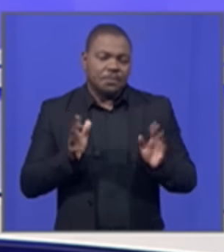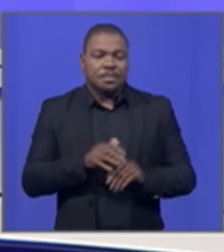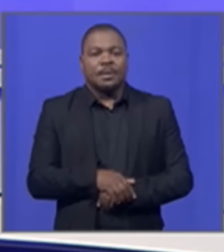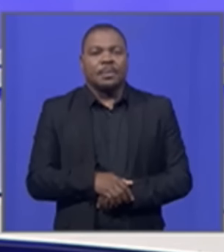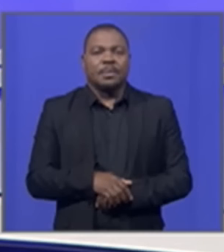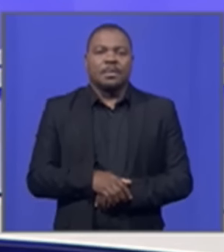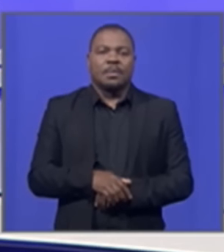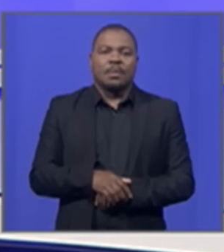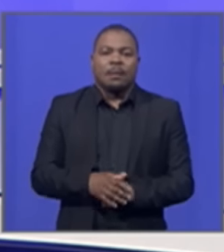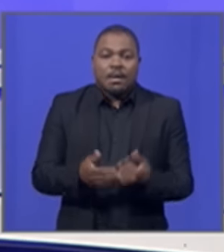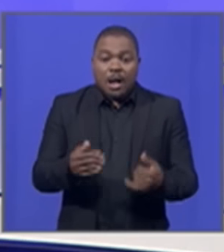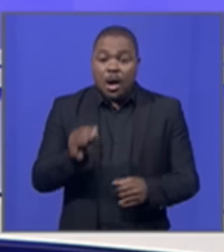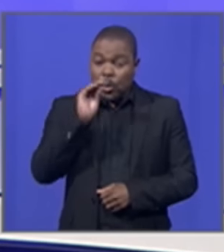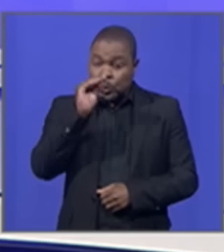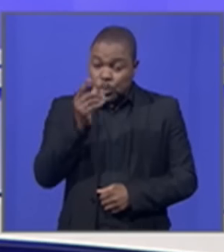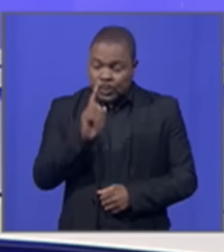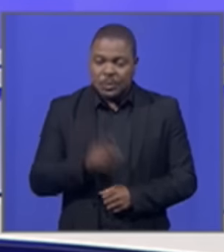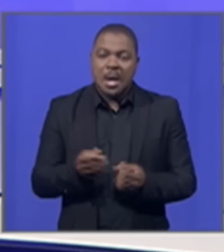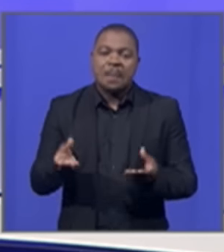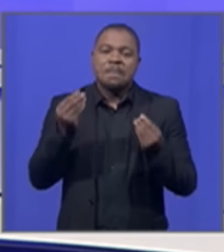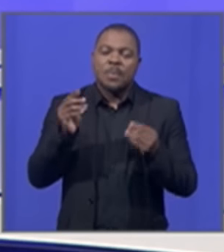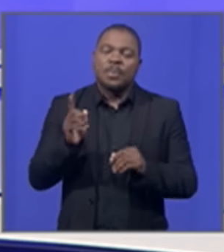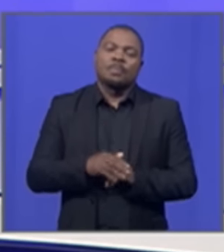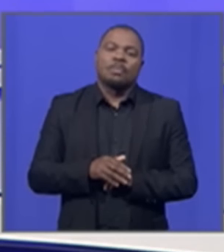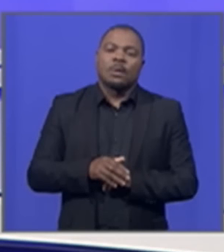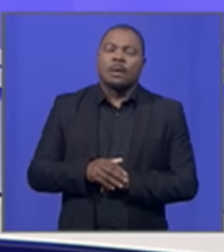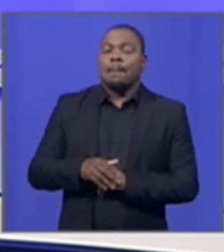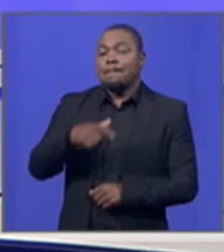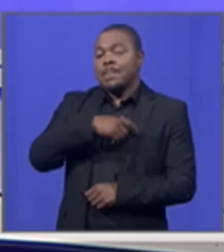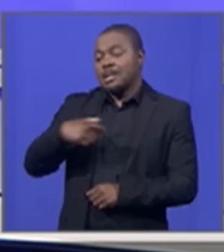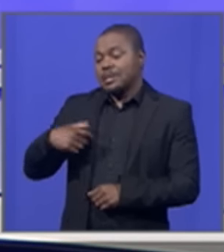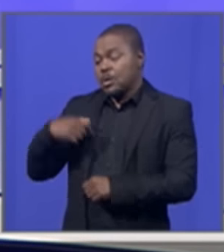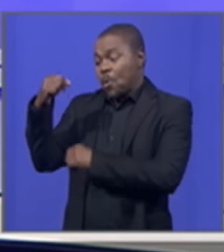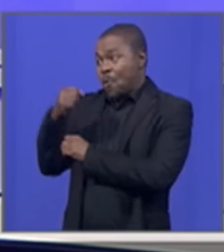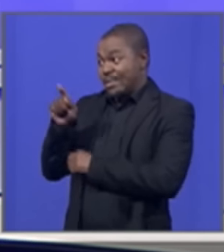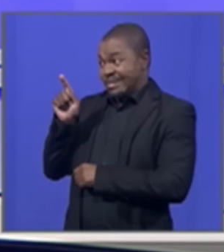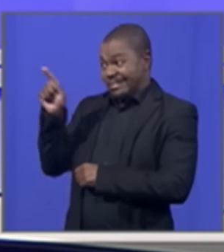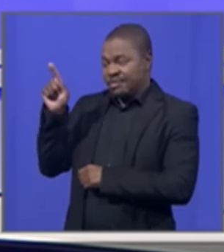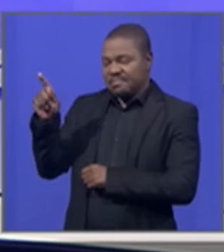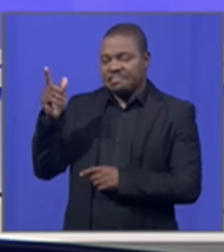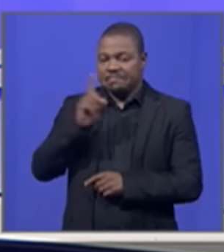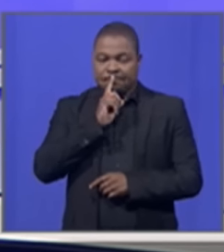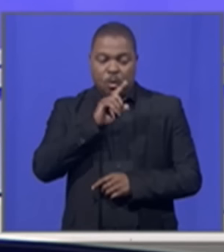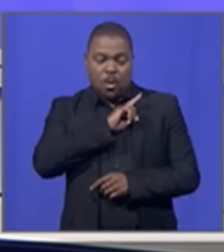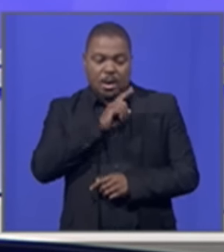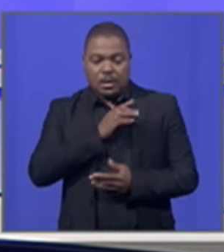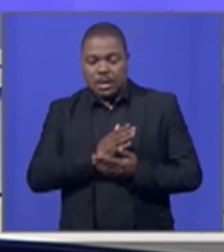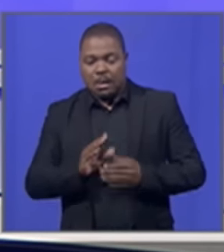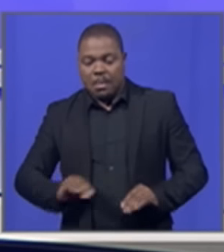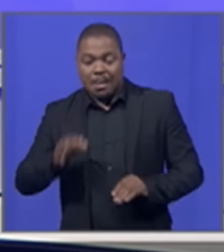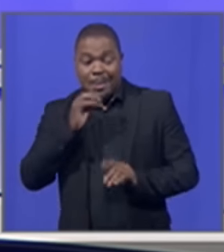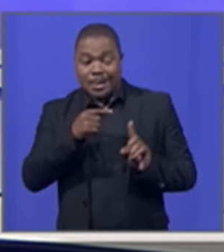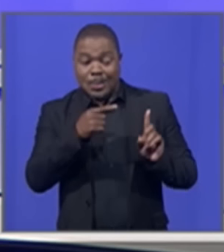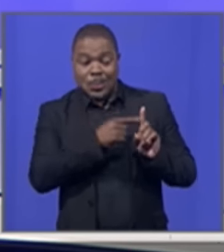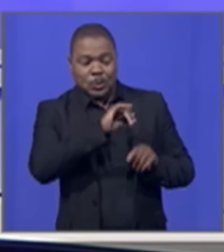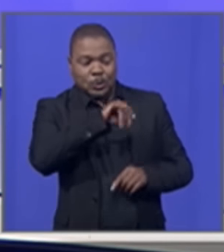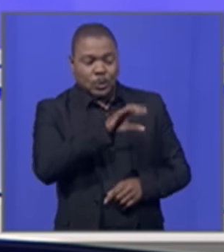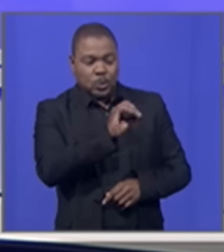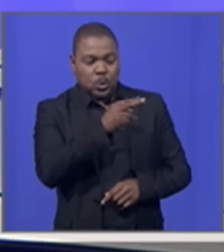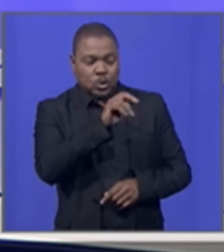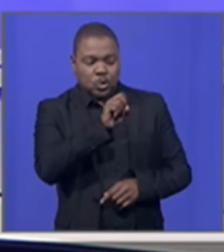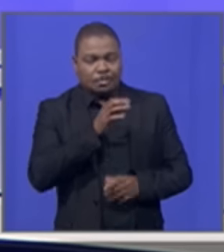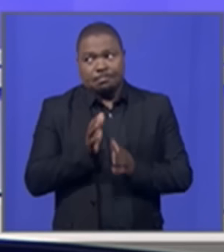Tša bjale ke tša gore kantoro ya mopresidente sa momile molomo ka dipego tša gore hlogo ya IDEC mo advocate Andrea Johnson o kgopetše